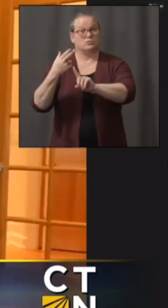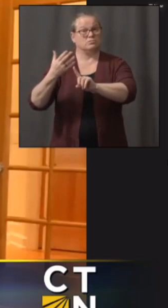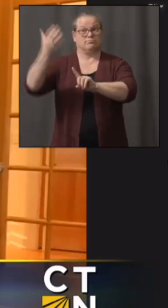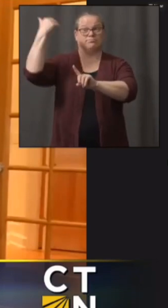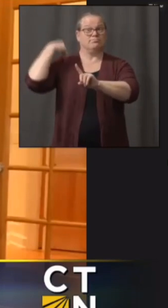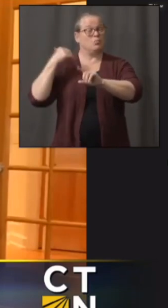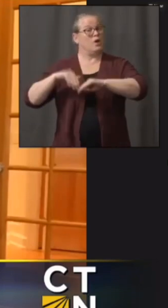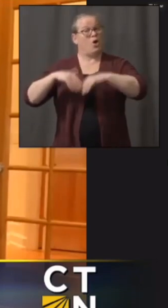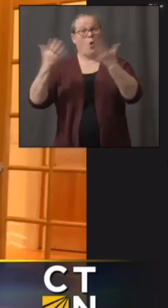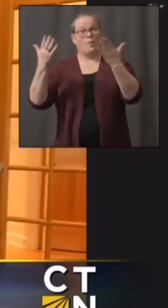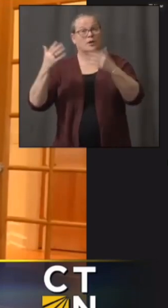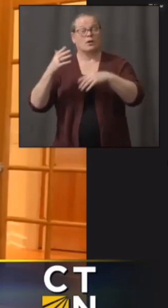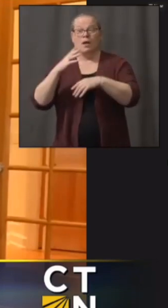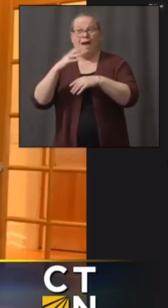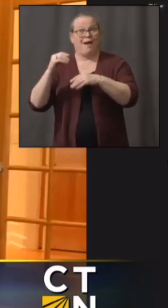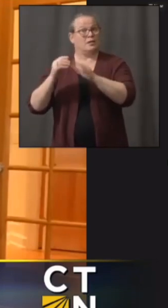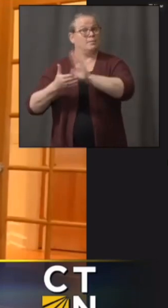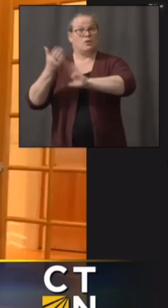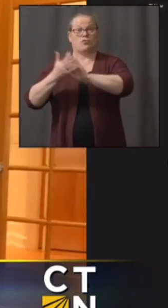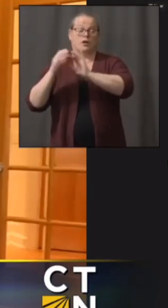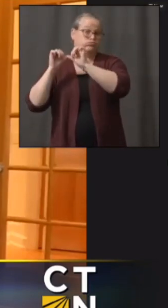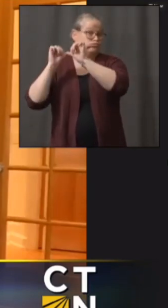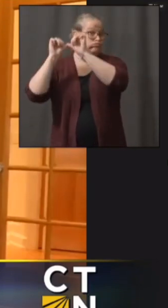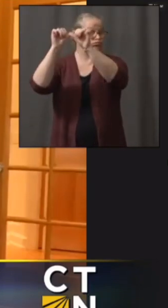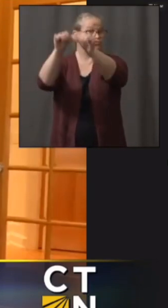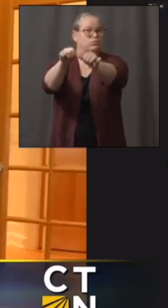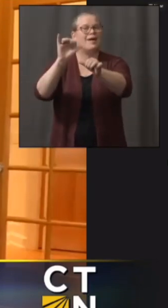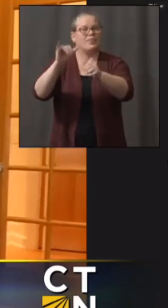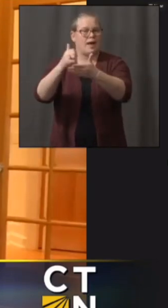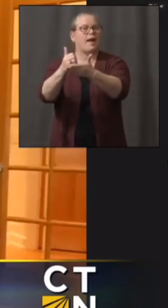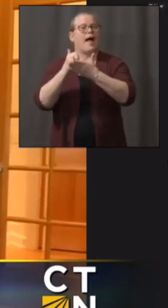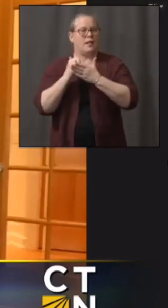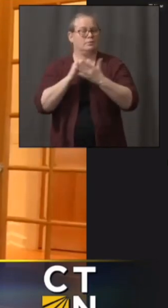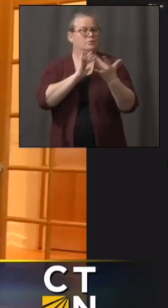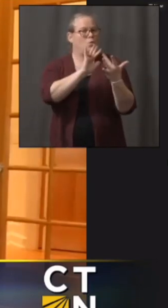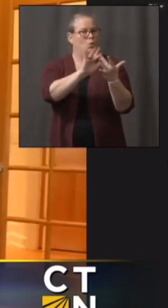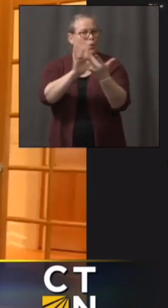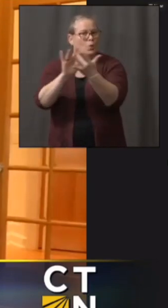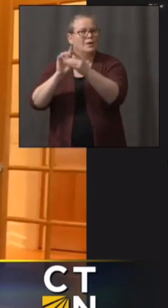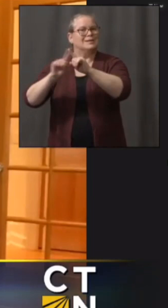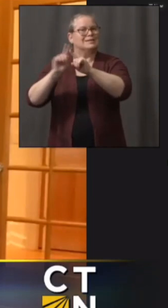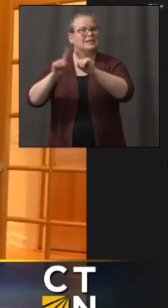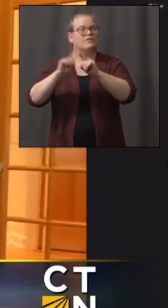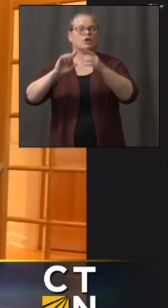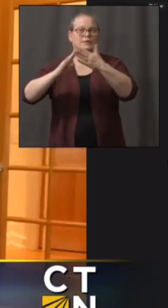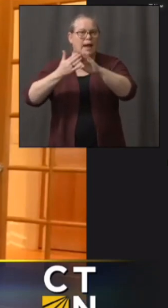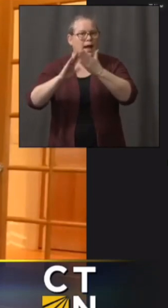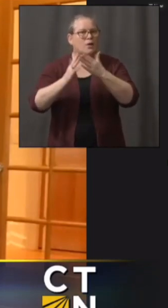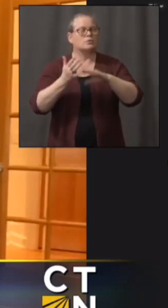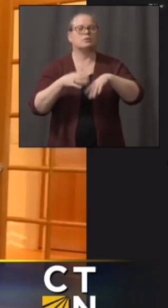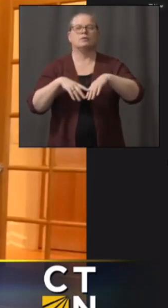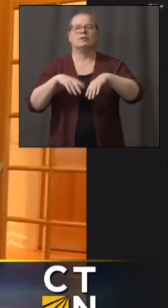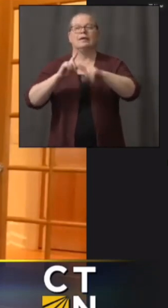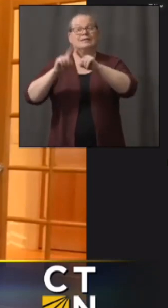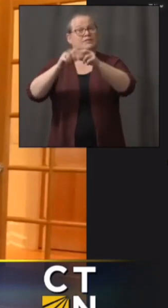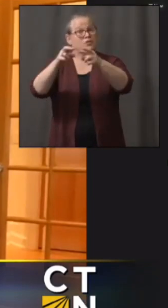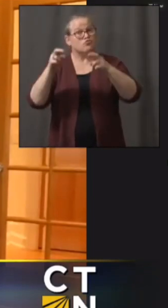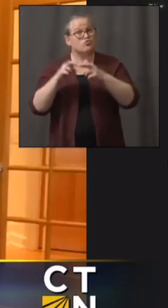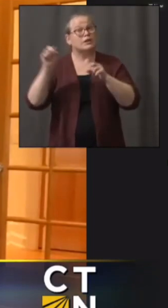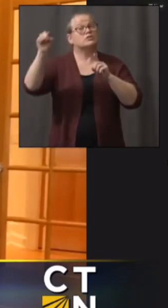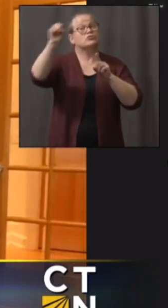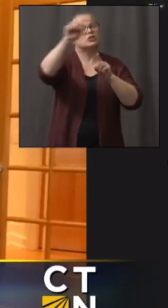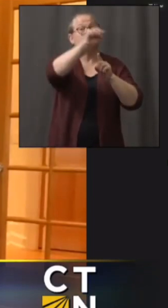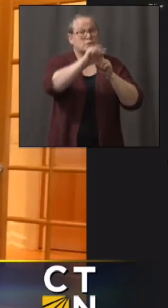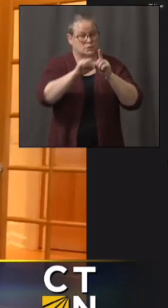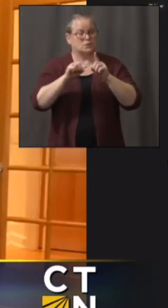we're experiencing now. And that framework helps connect us into our municipalities through the regions and the municipal emergency response